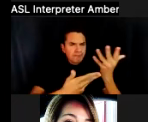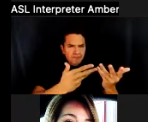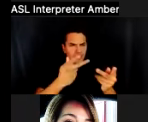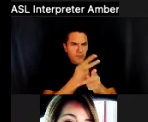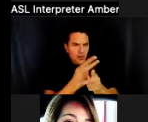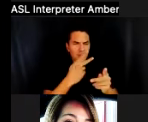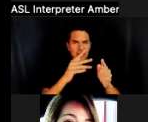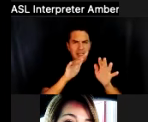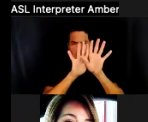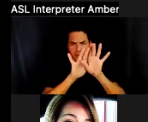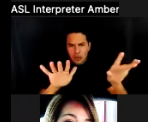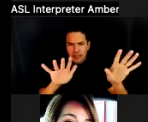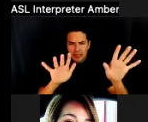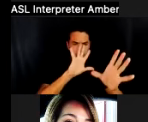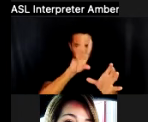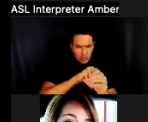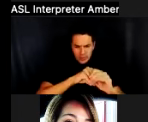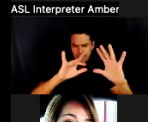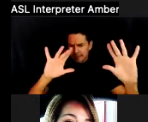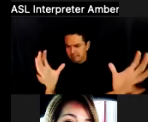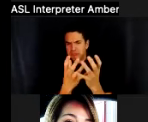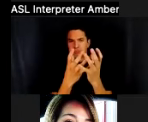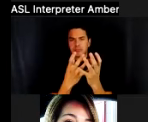Debbie, do you want to go to the next slide?